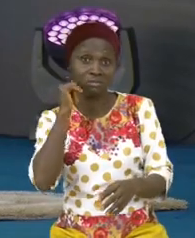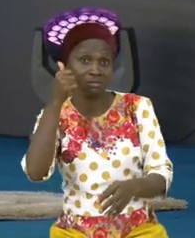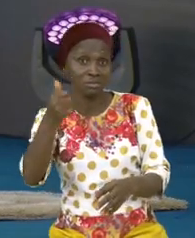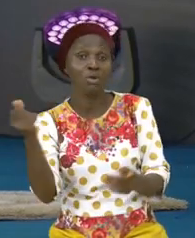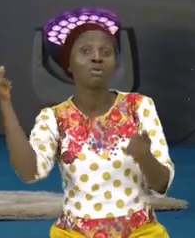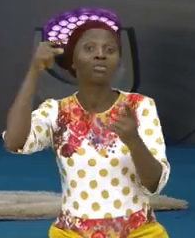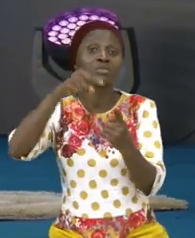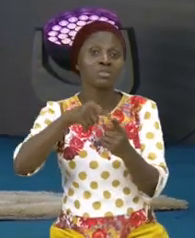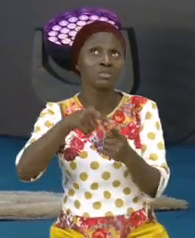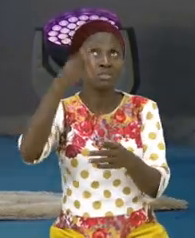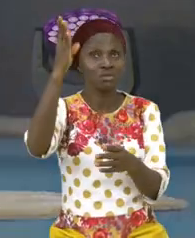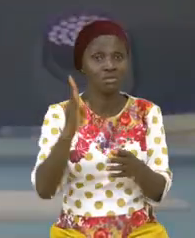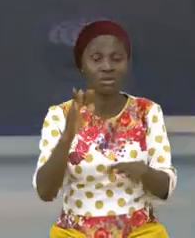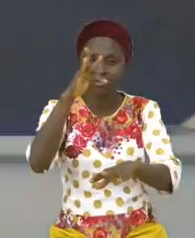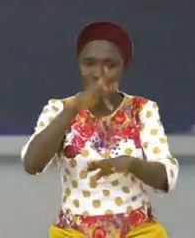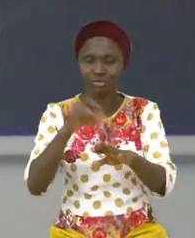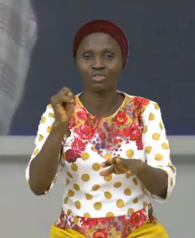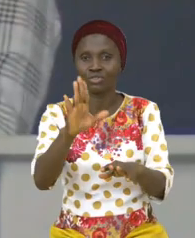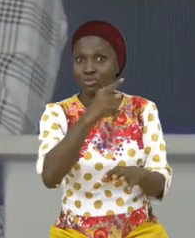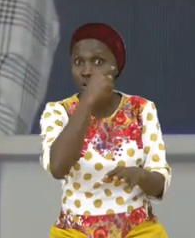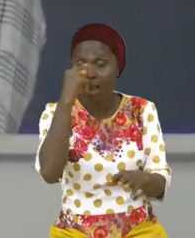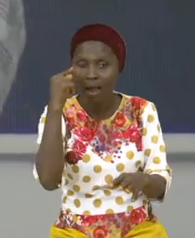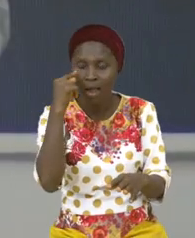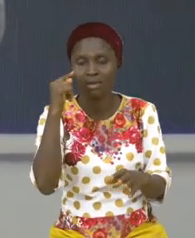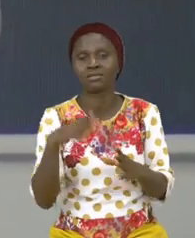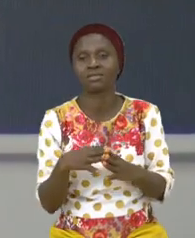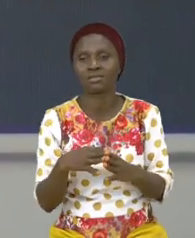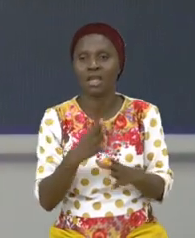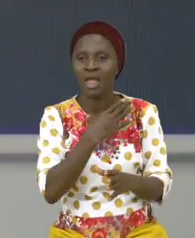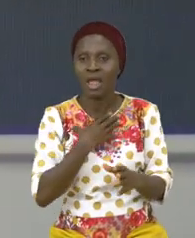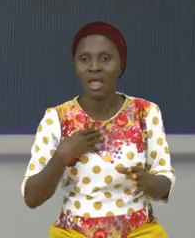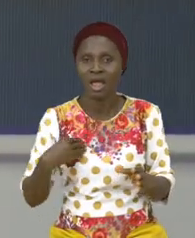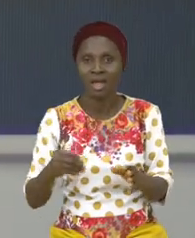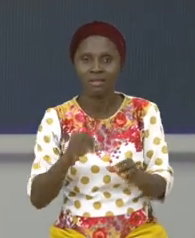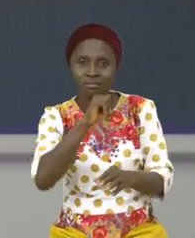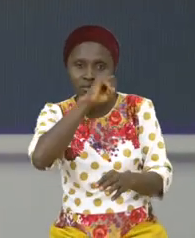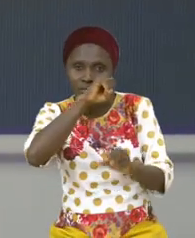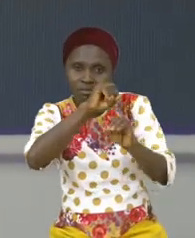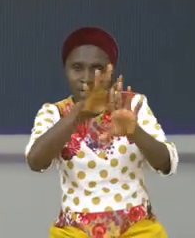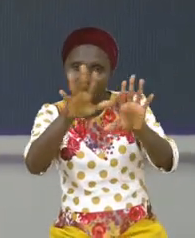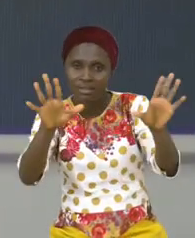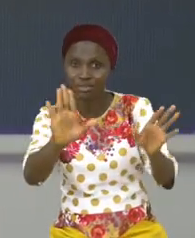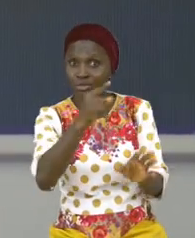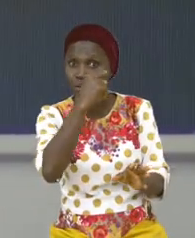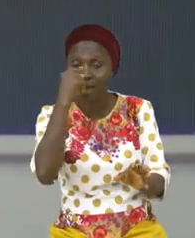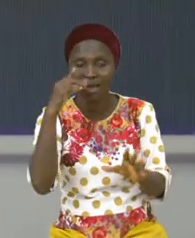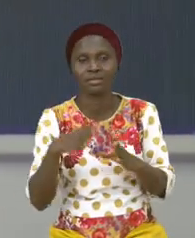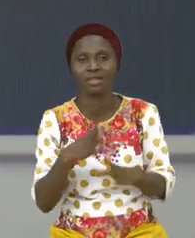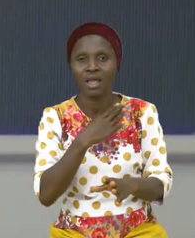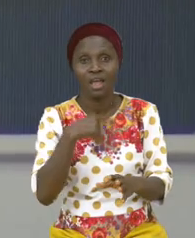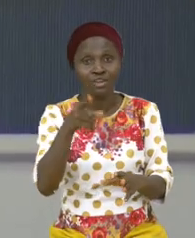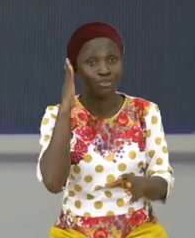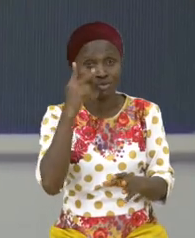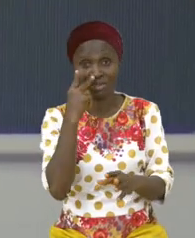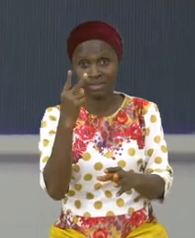God touches your eyesight and it brightens your eyesight, and you will